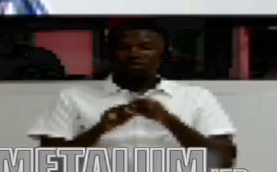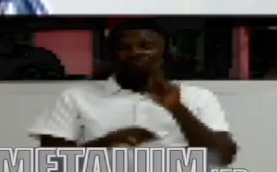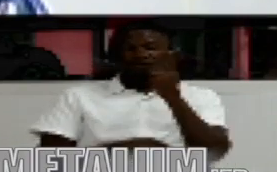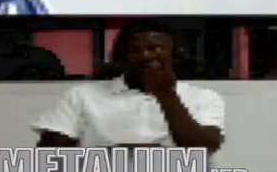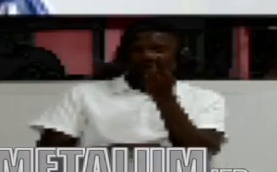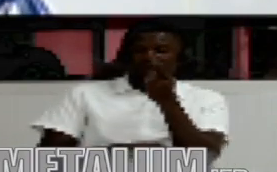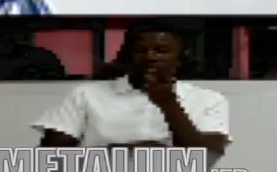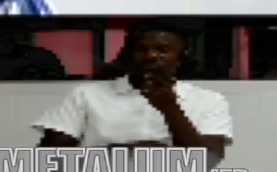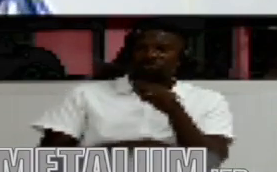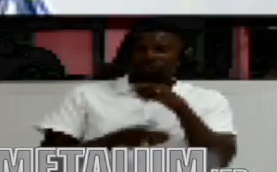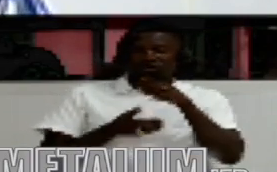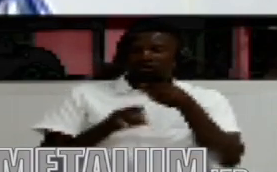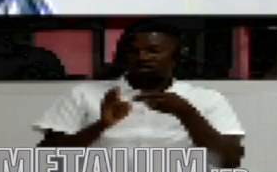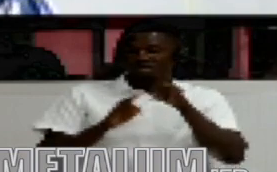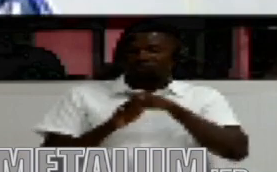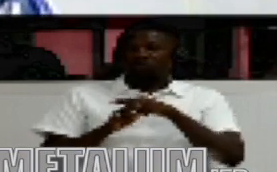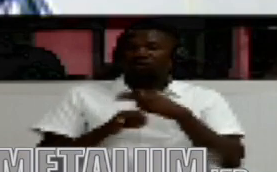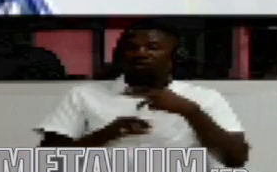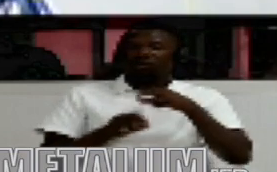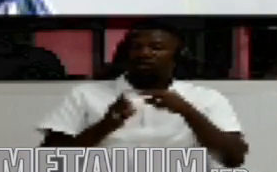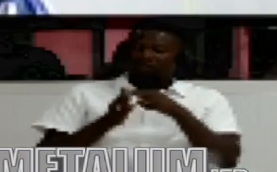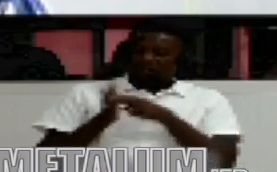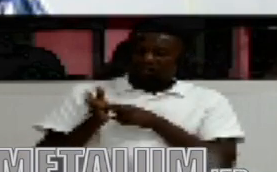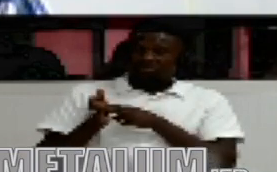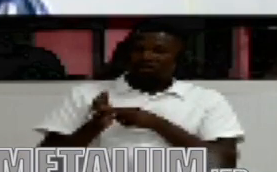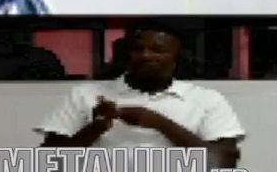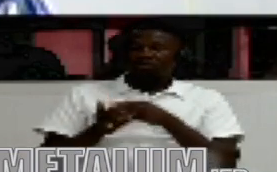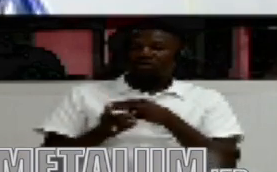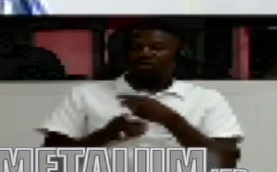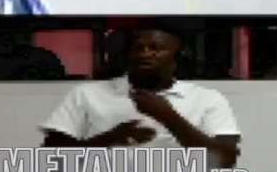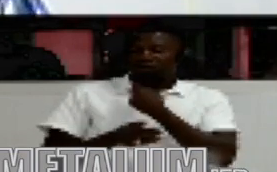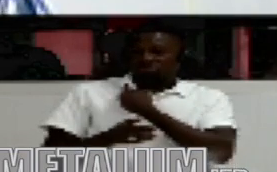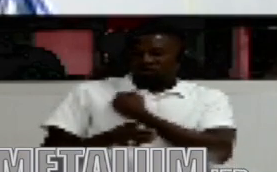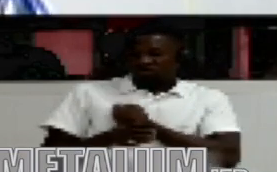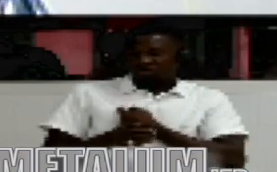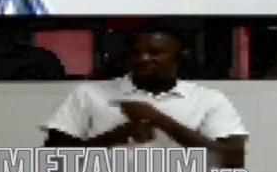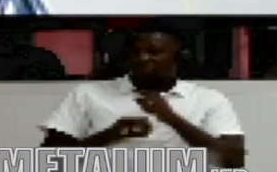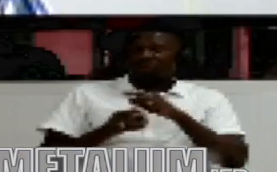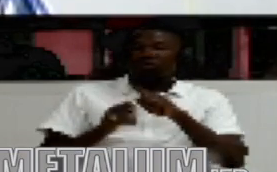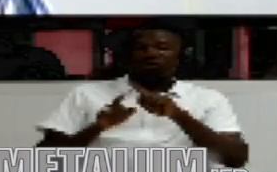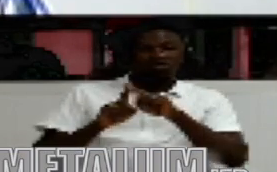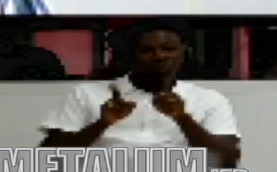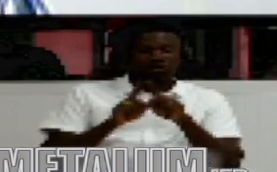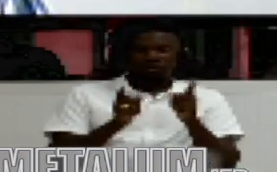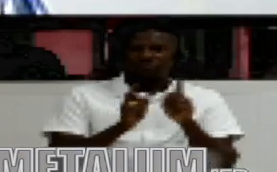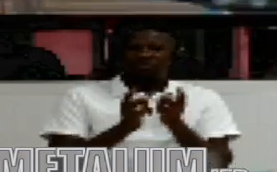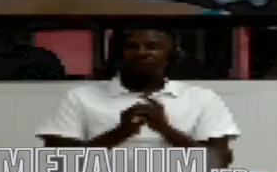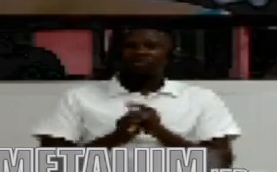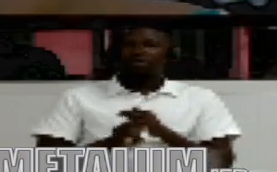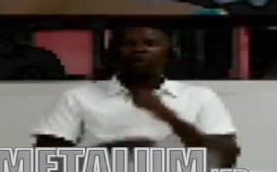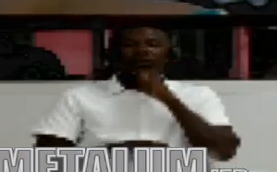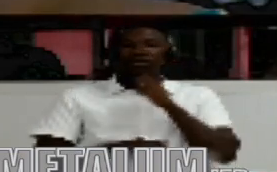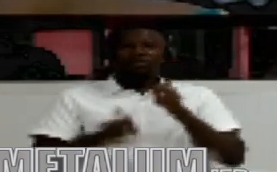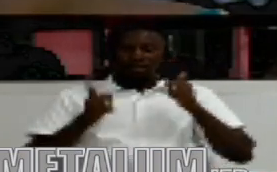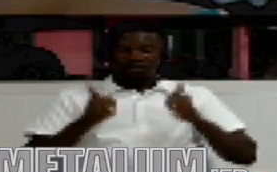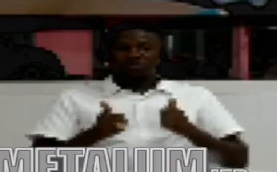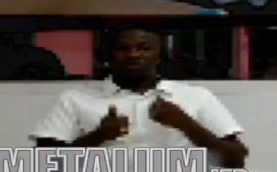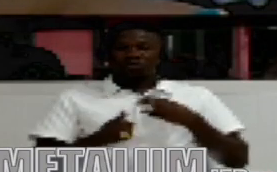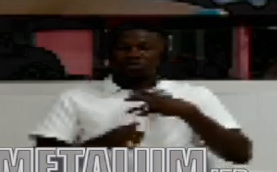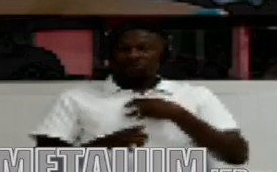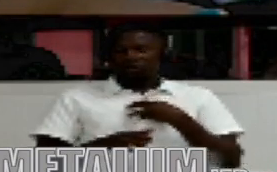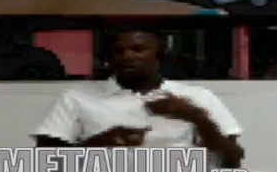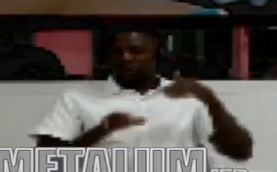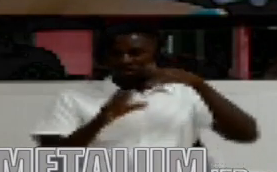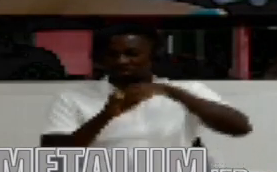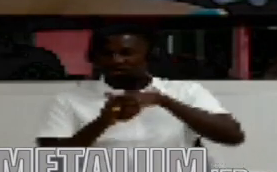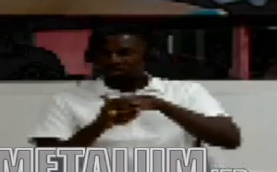medical surgeries and all other stuff that are in it. Mr. Chairman, we would also like to include this